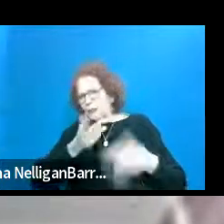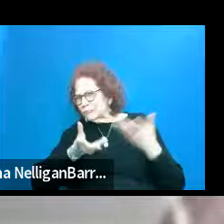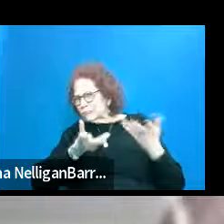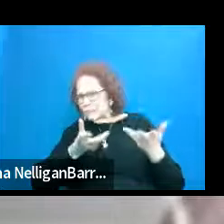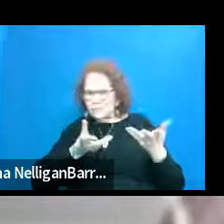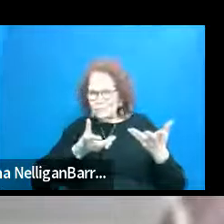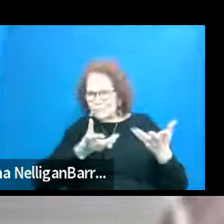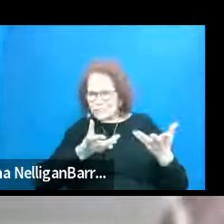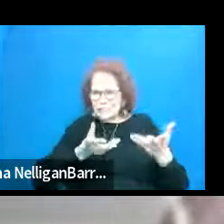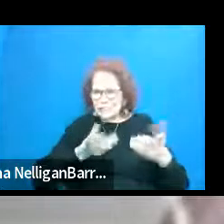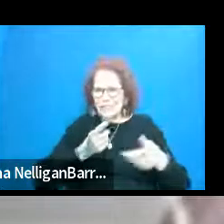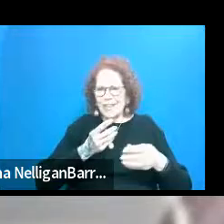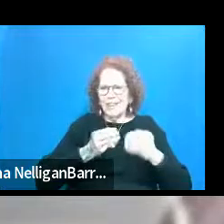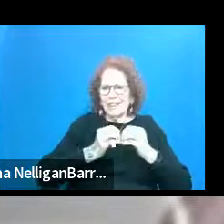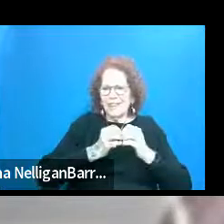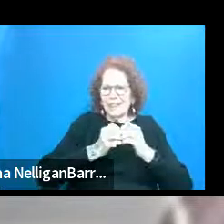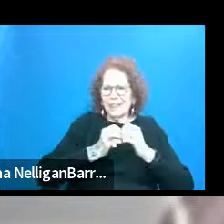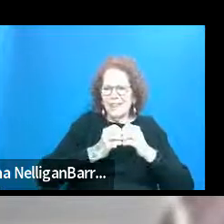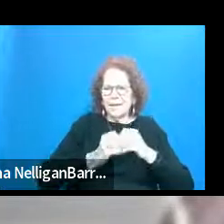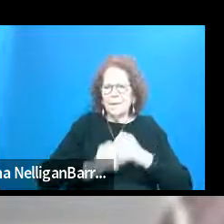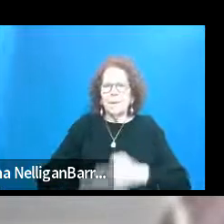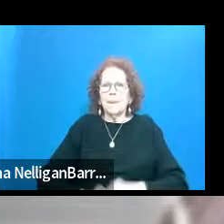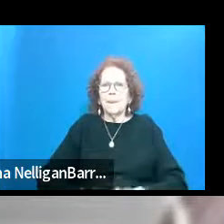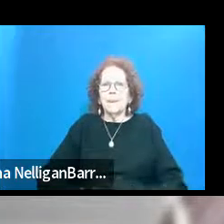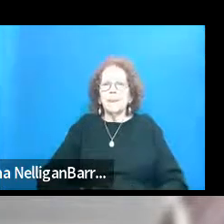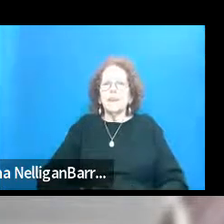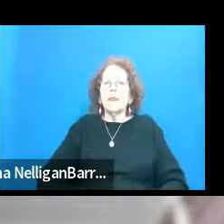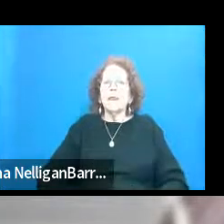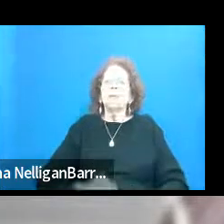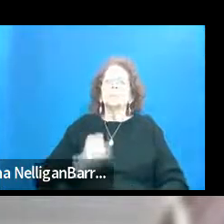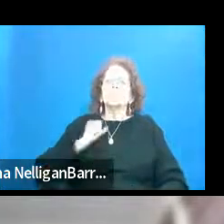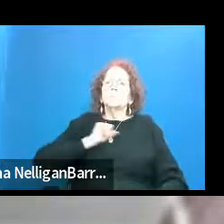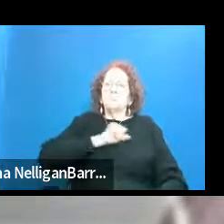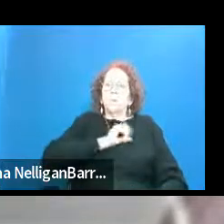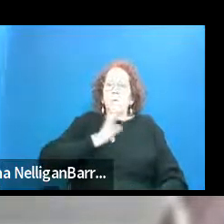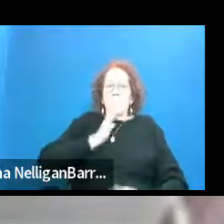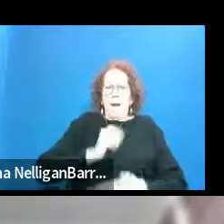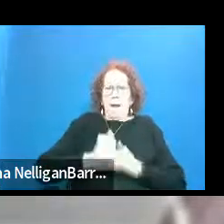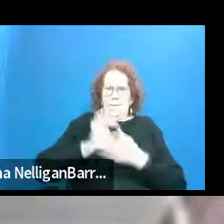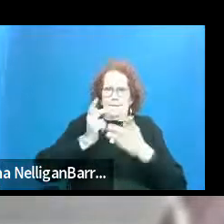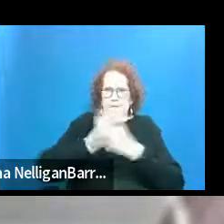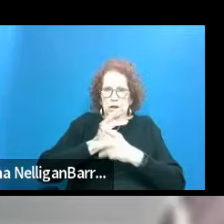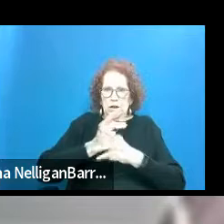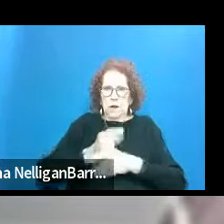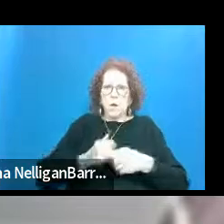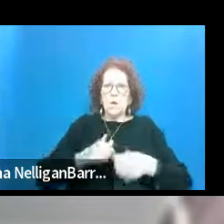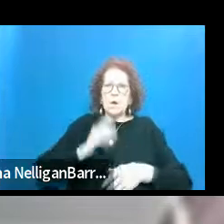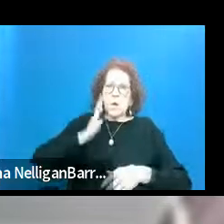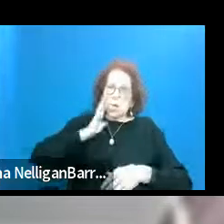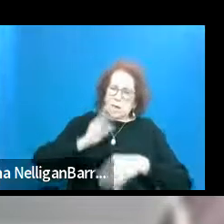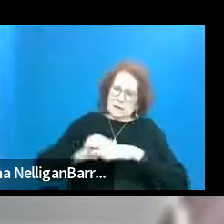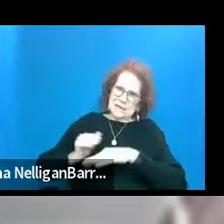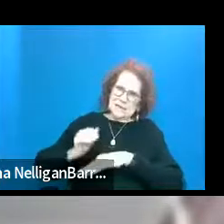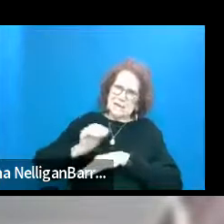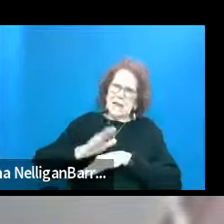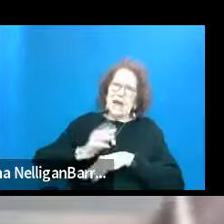I'm sure the staff will help us figure that out. Yeah, we'll send stuff out in the future. Sounds good.